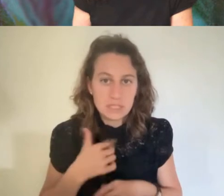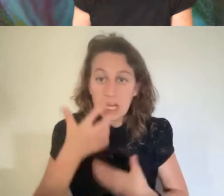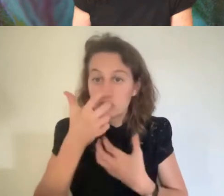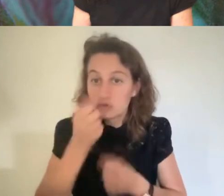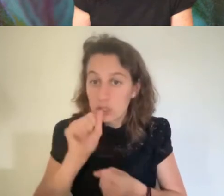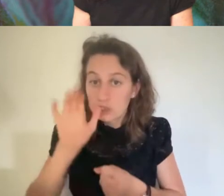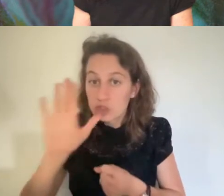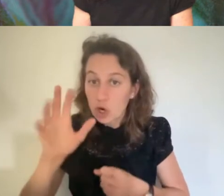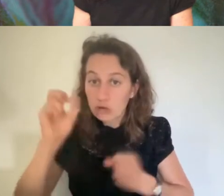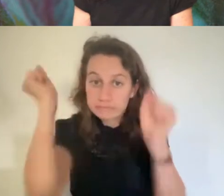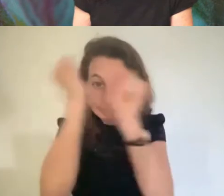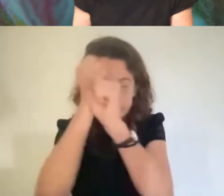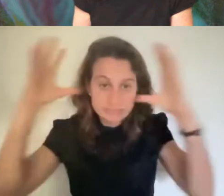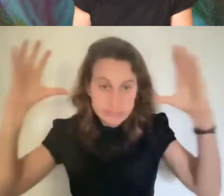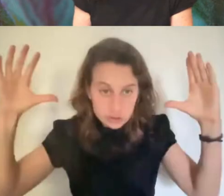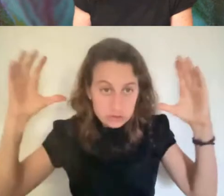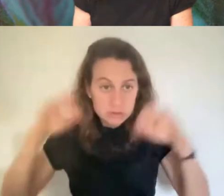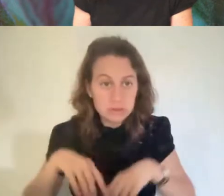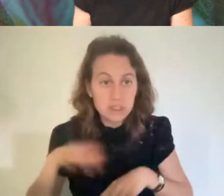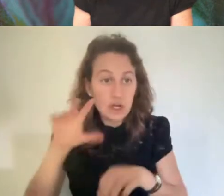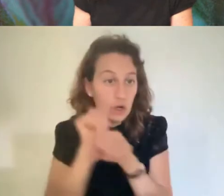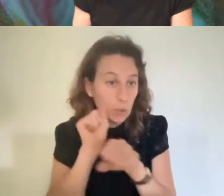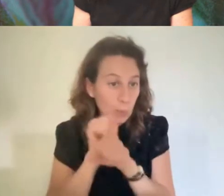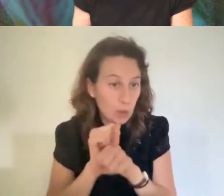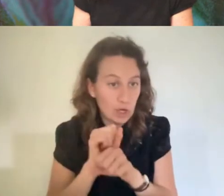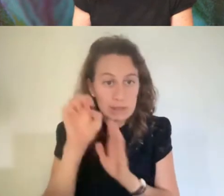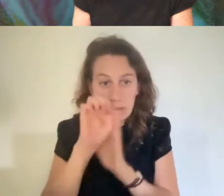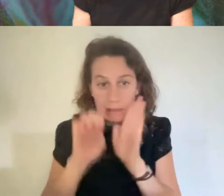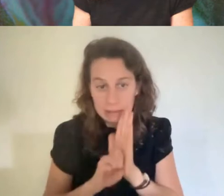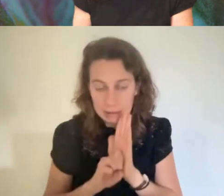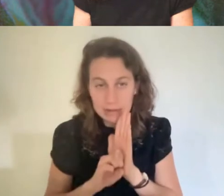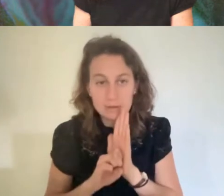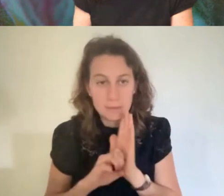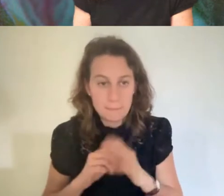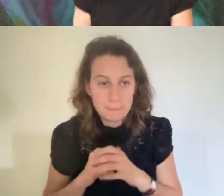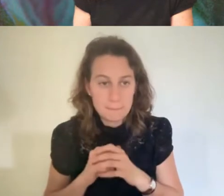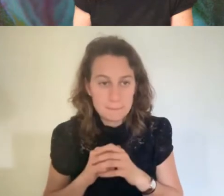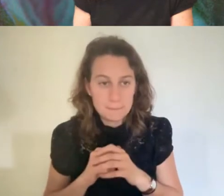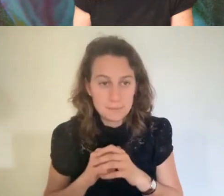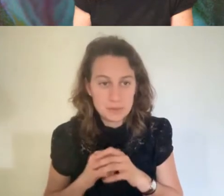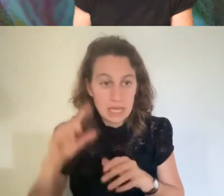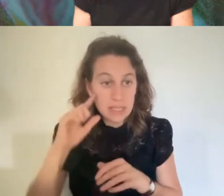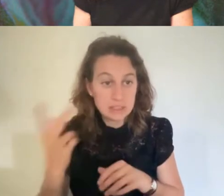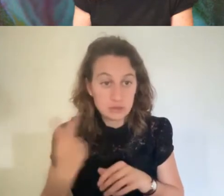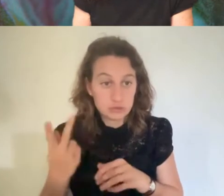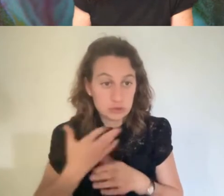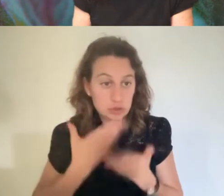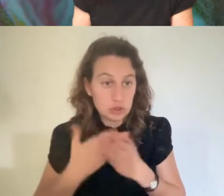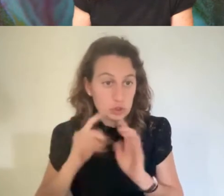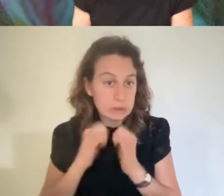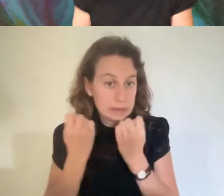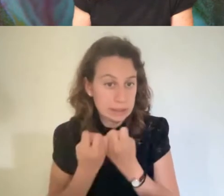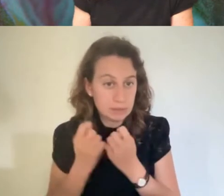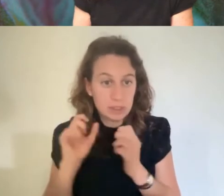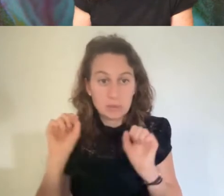artistic vision and her work ethic, as well as I think that we are just a really great team. We have a really great